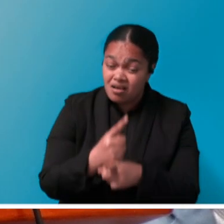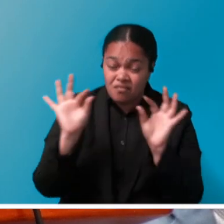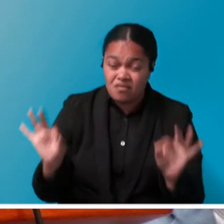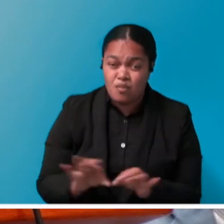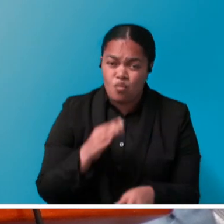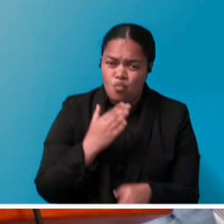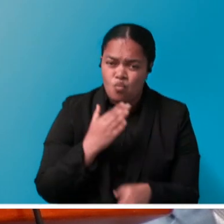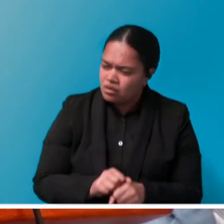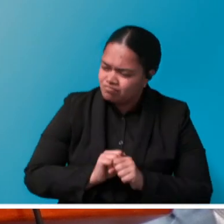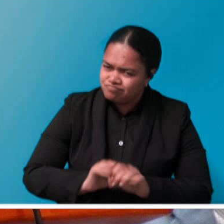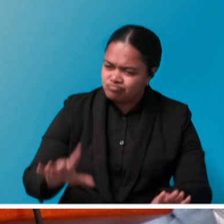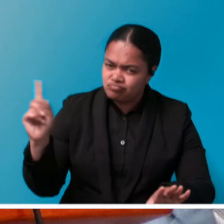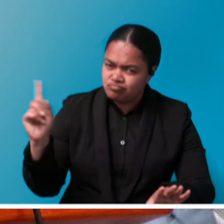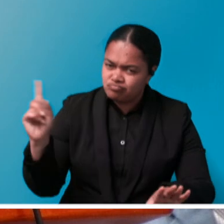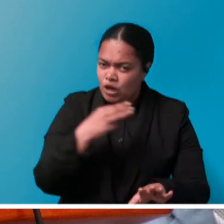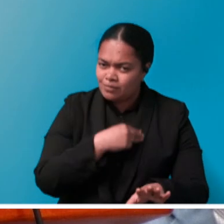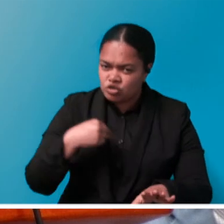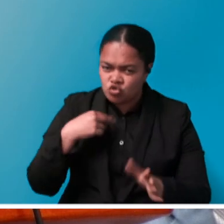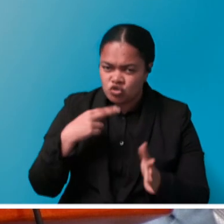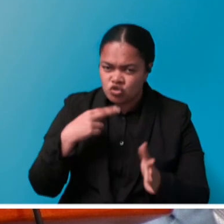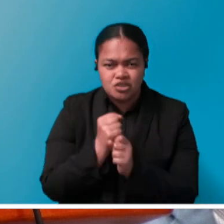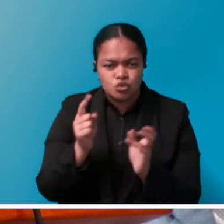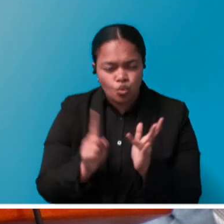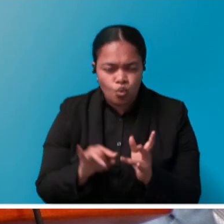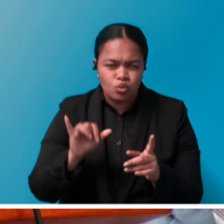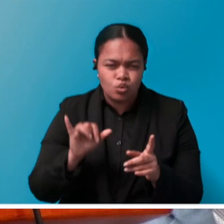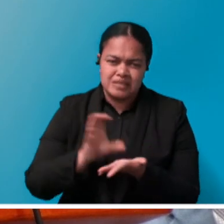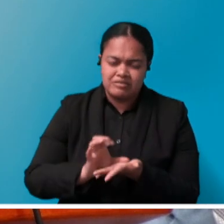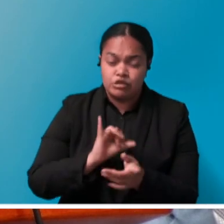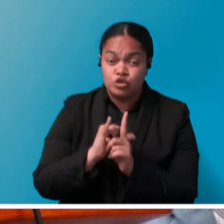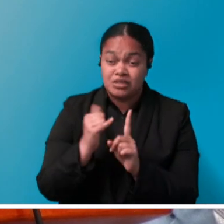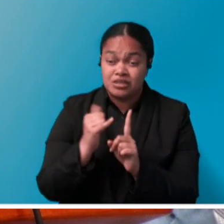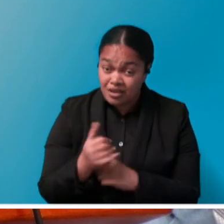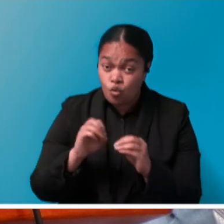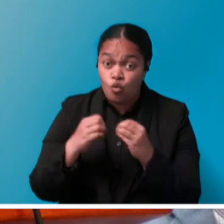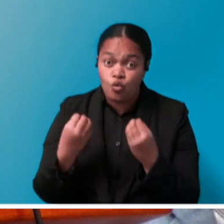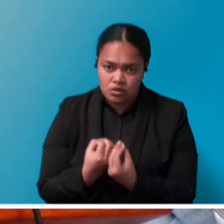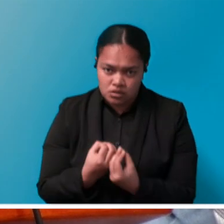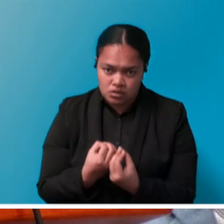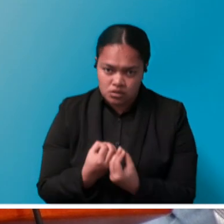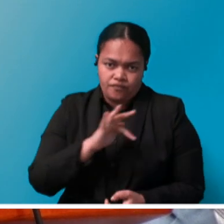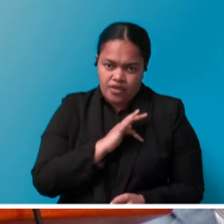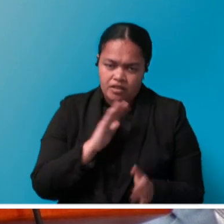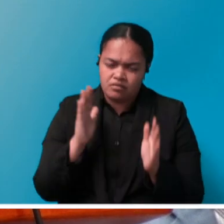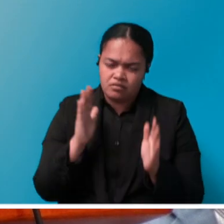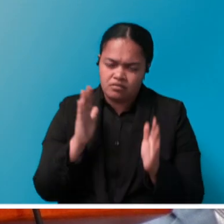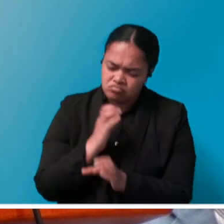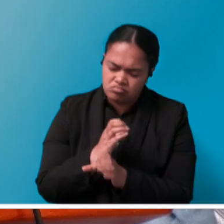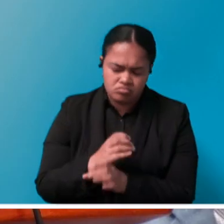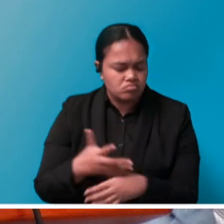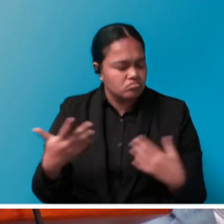all ministries, departments, NGOs, civil society organizations, faith-based groups, private sector,